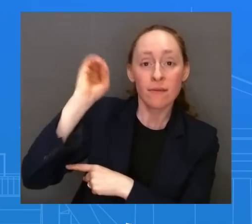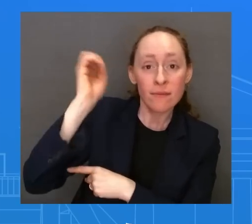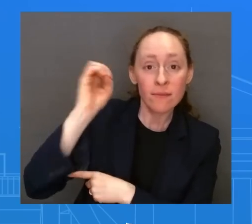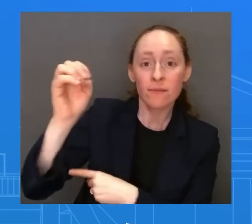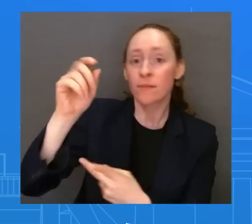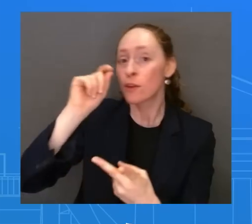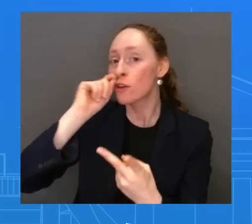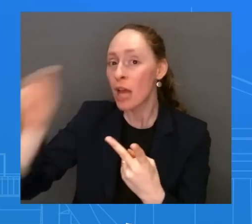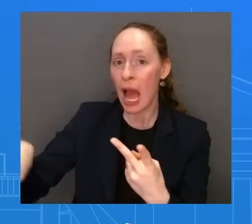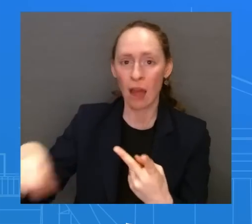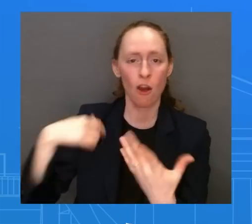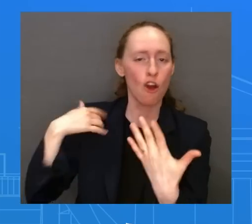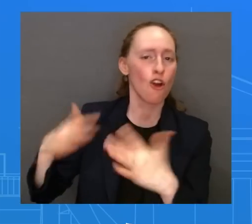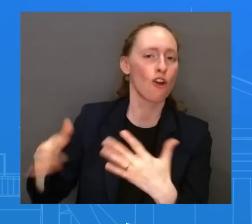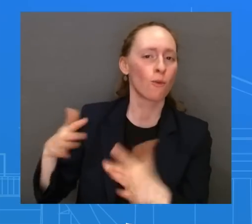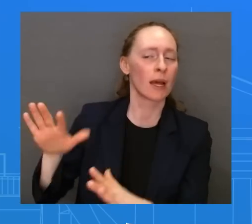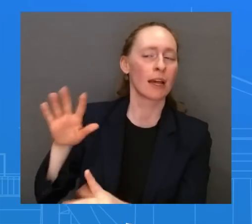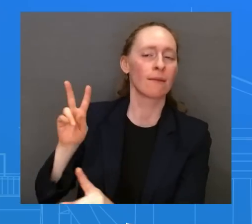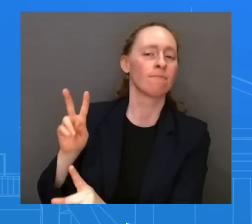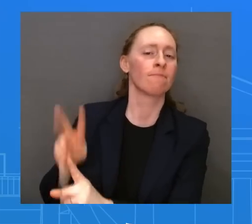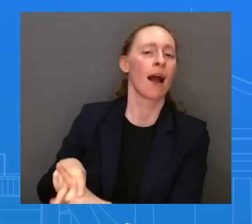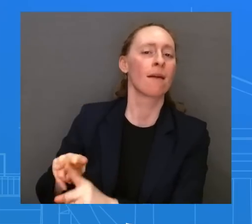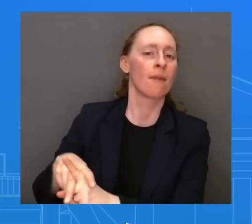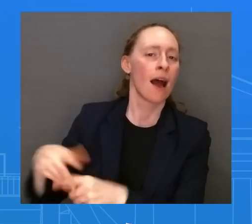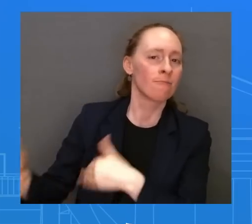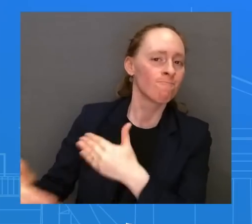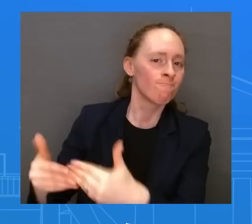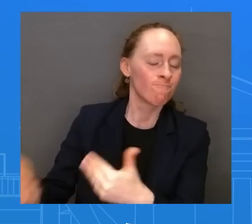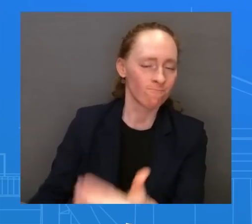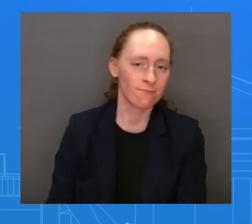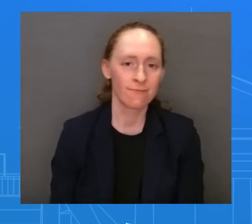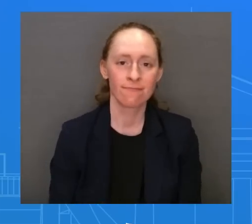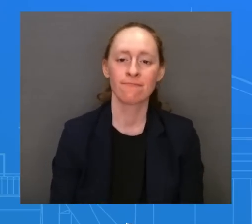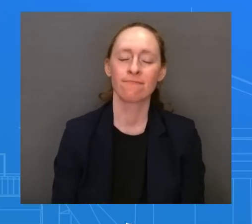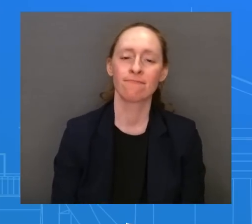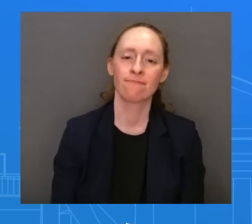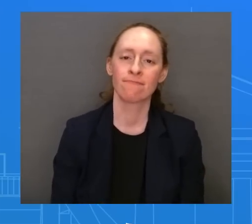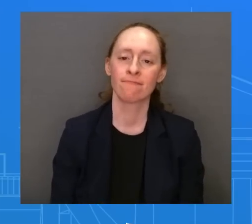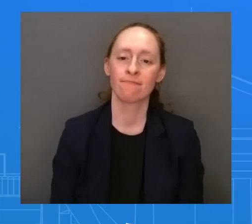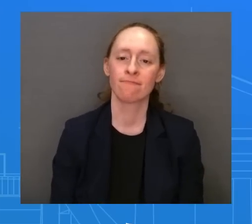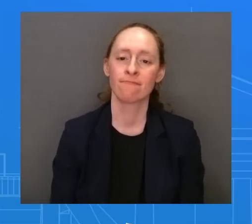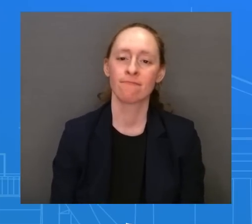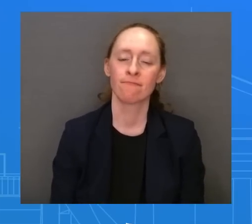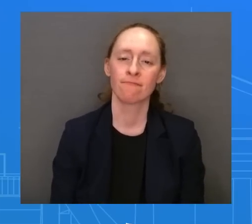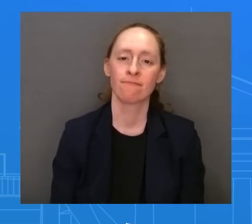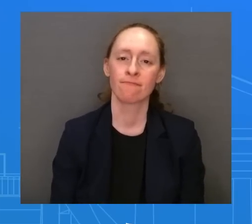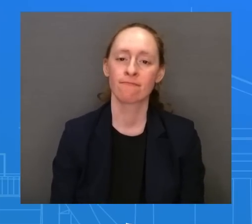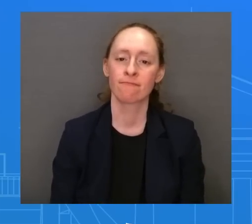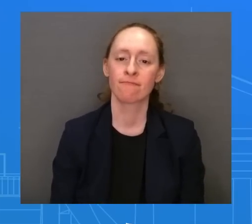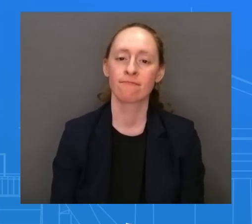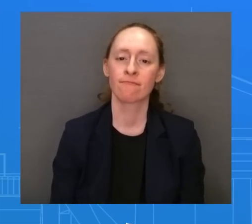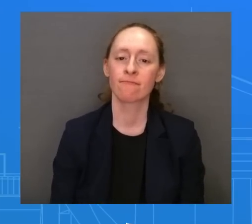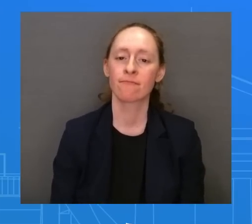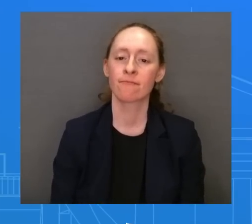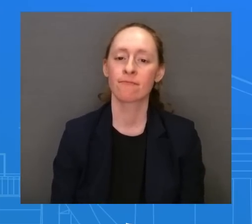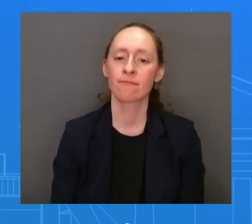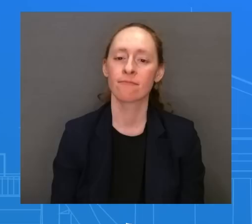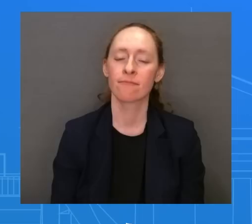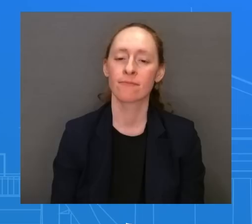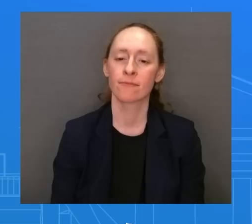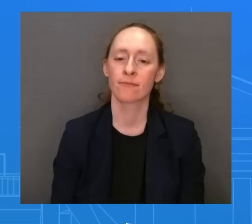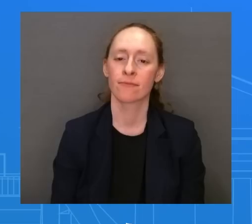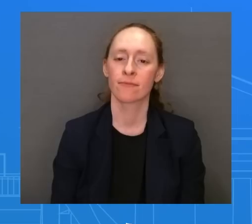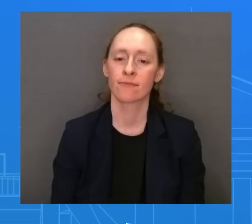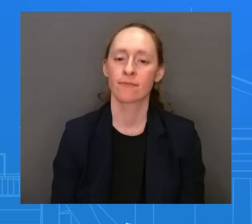signed the legislation enabling the the Afghan war commission to to be formed and we're going to continue to work and